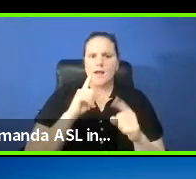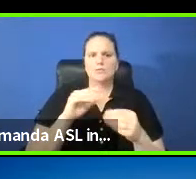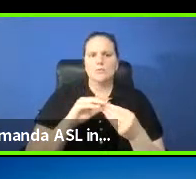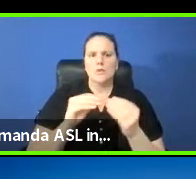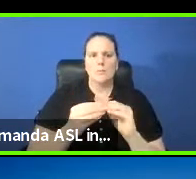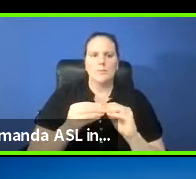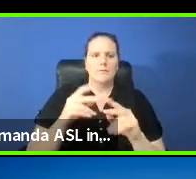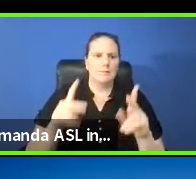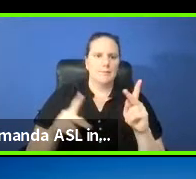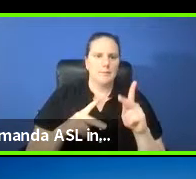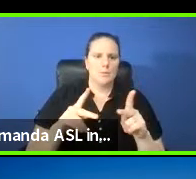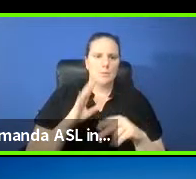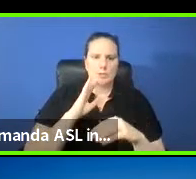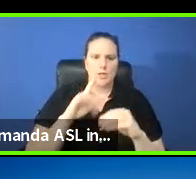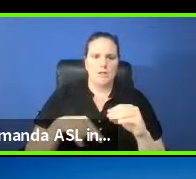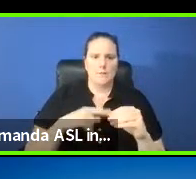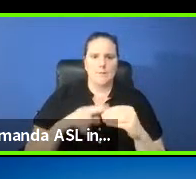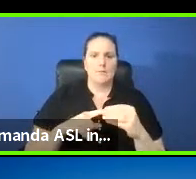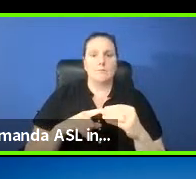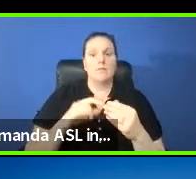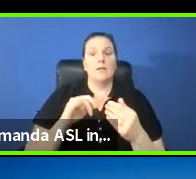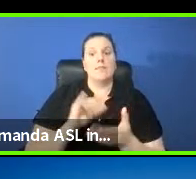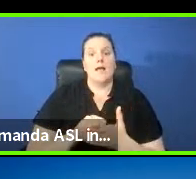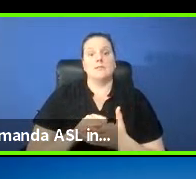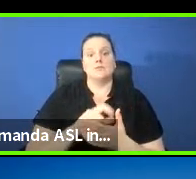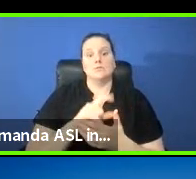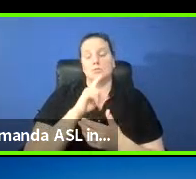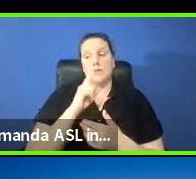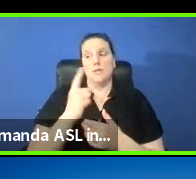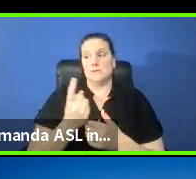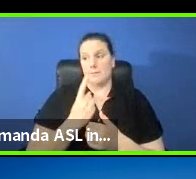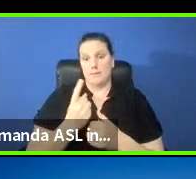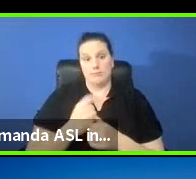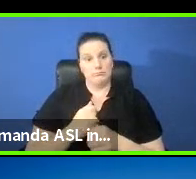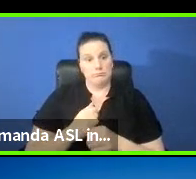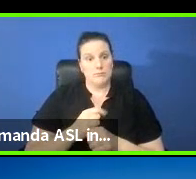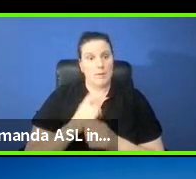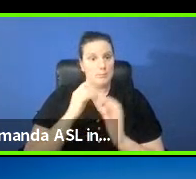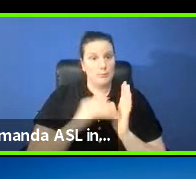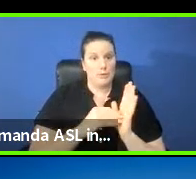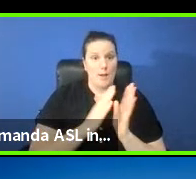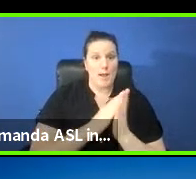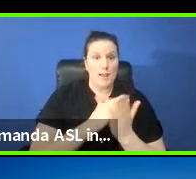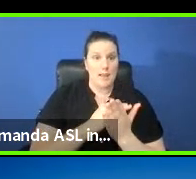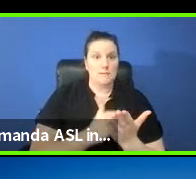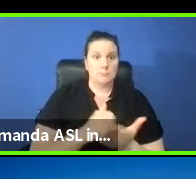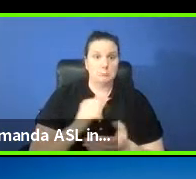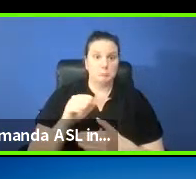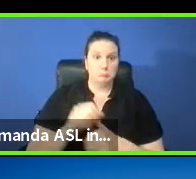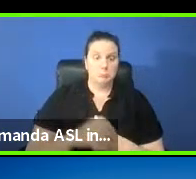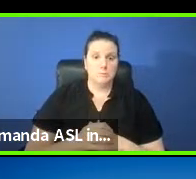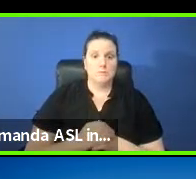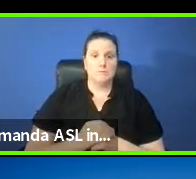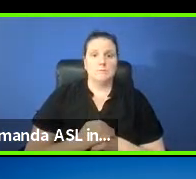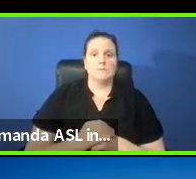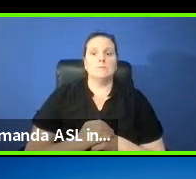we're talking about? So that's certainly something I've written down on my list.